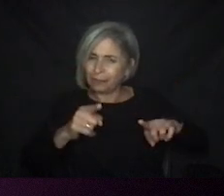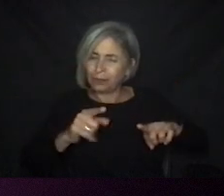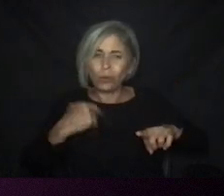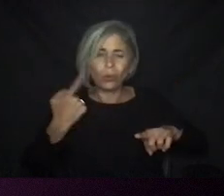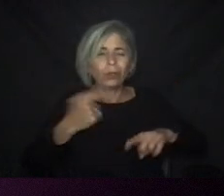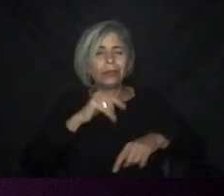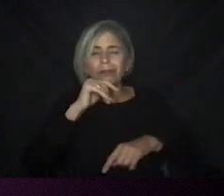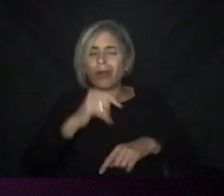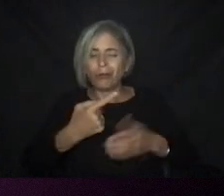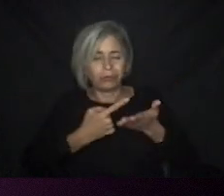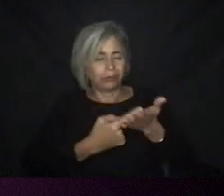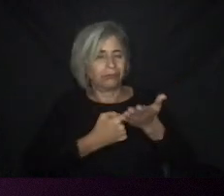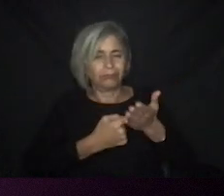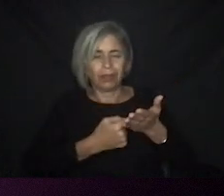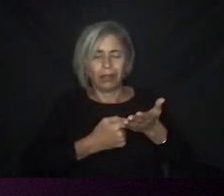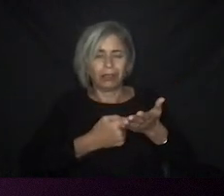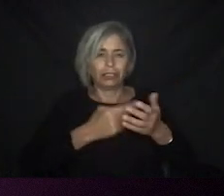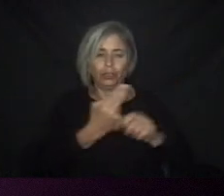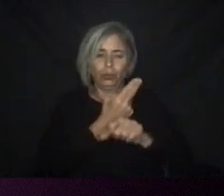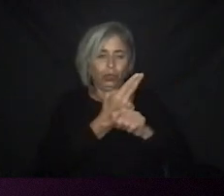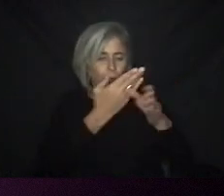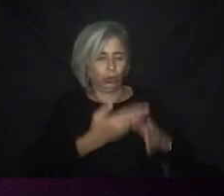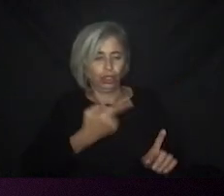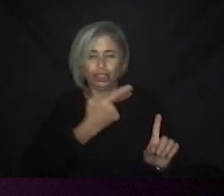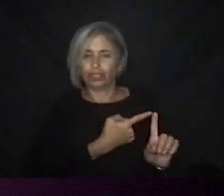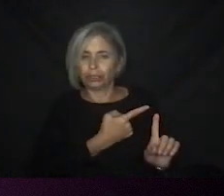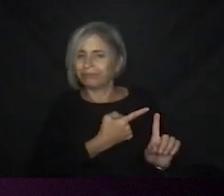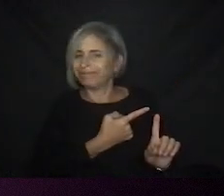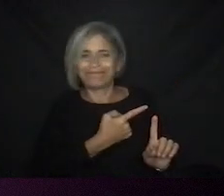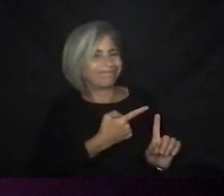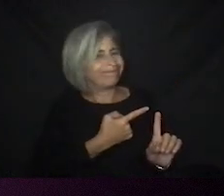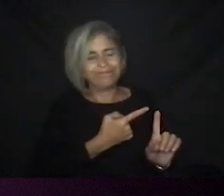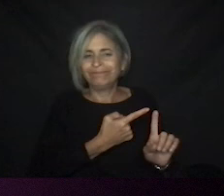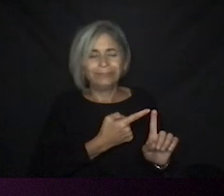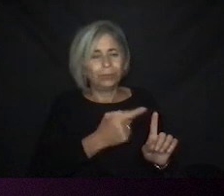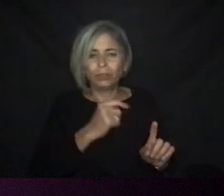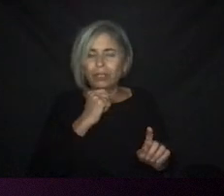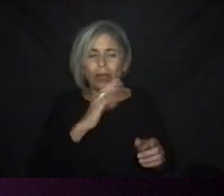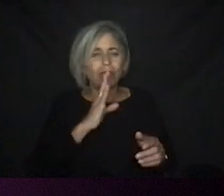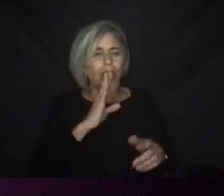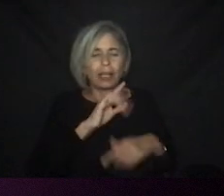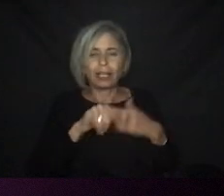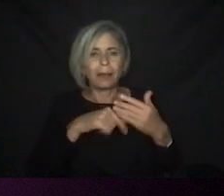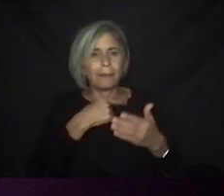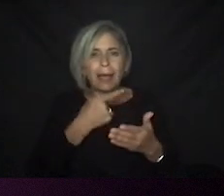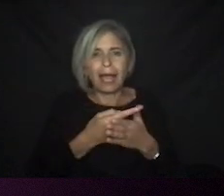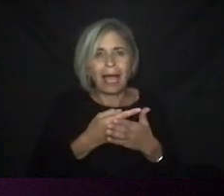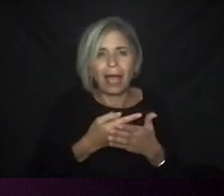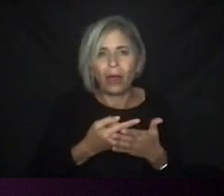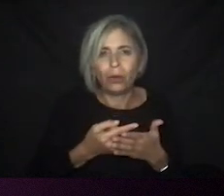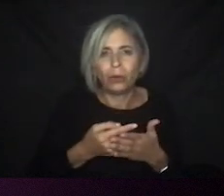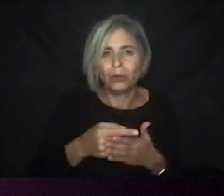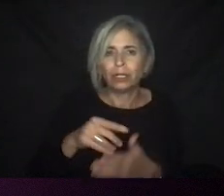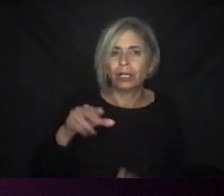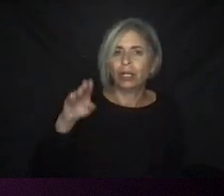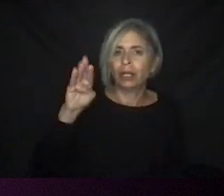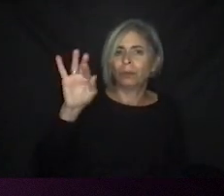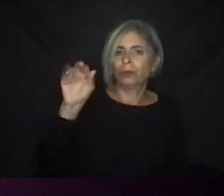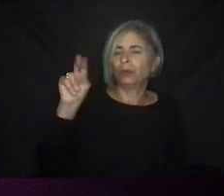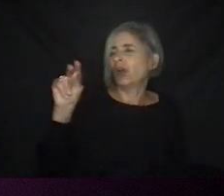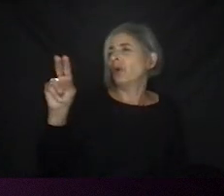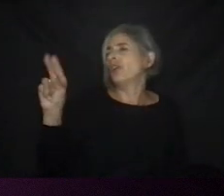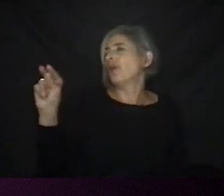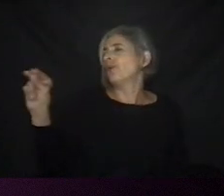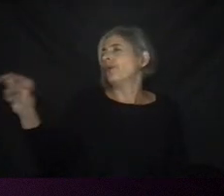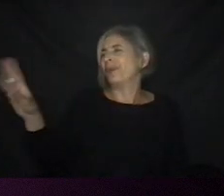don't talk to users. Or we don't talk about Bruno, no. So let's stick a